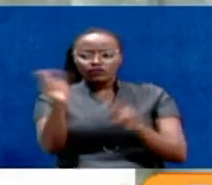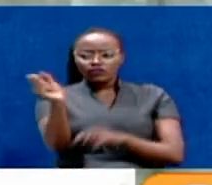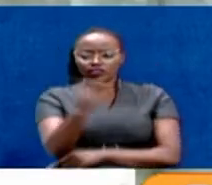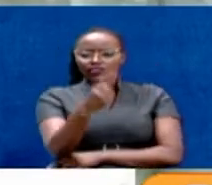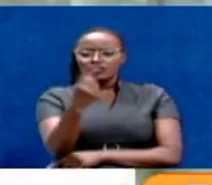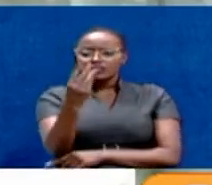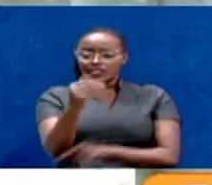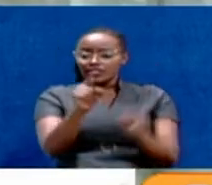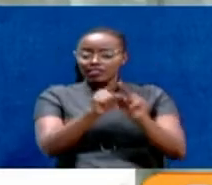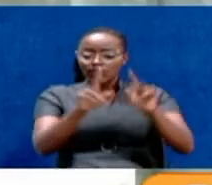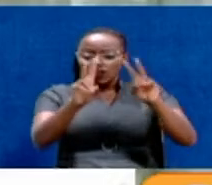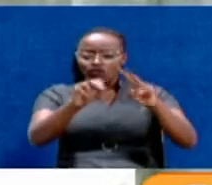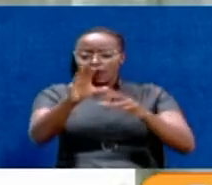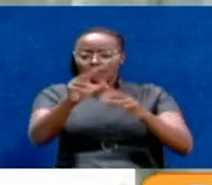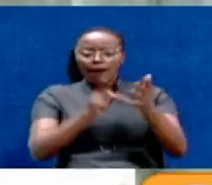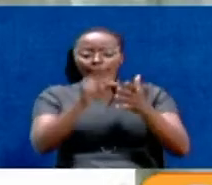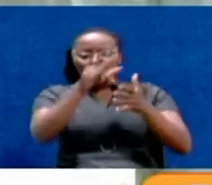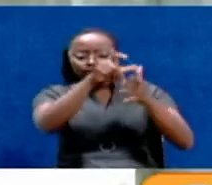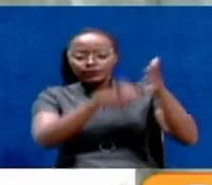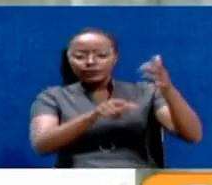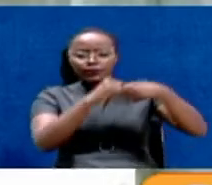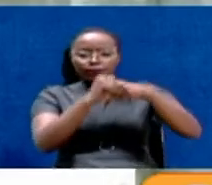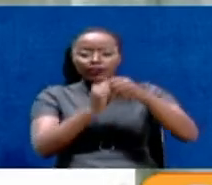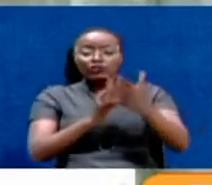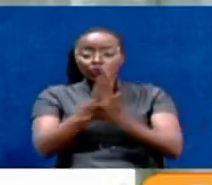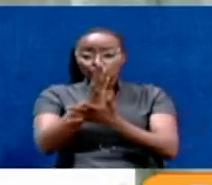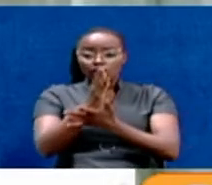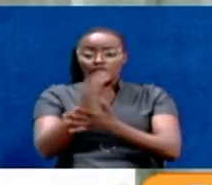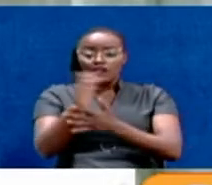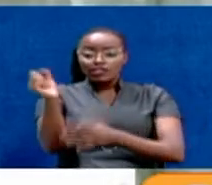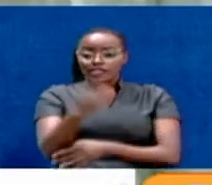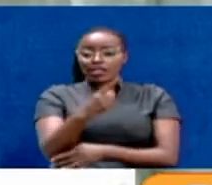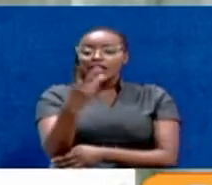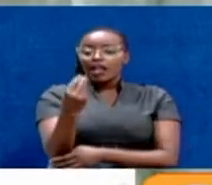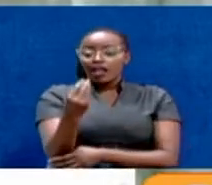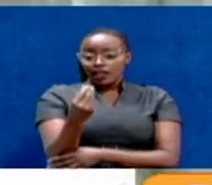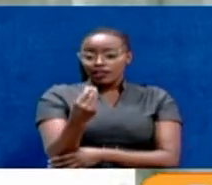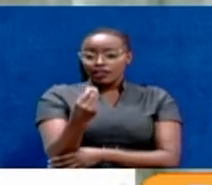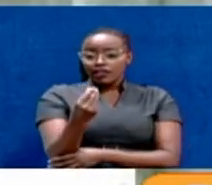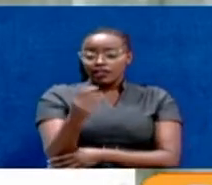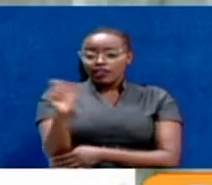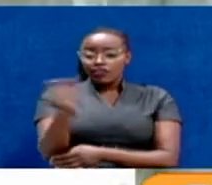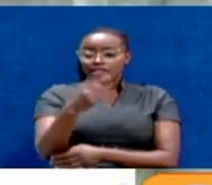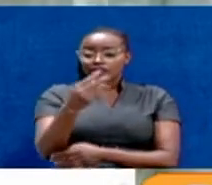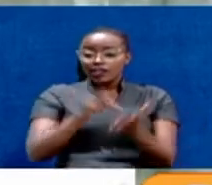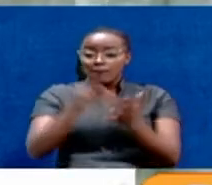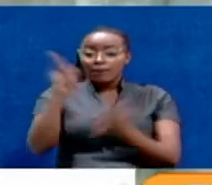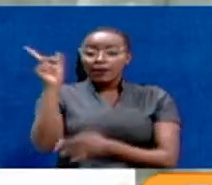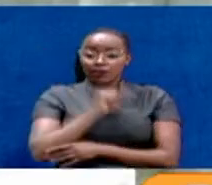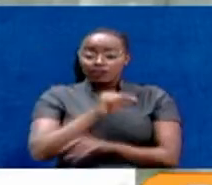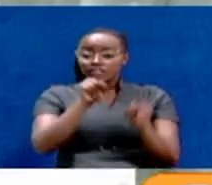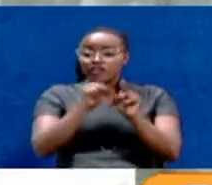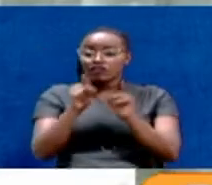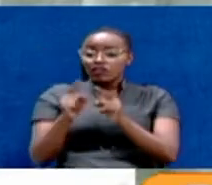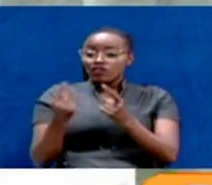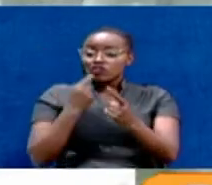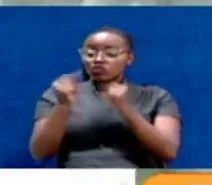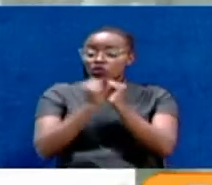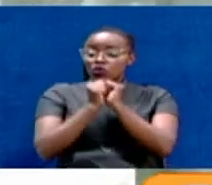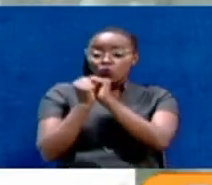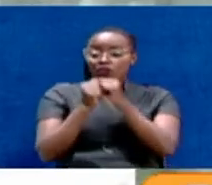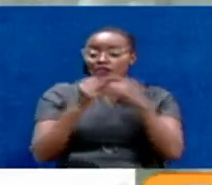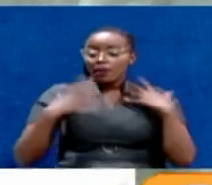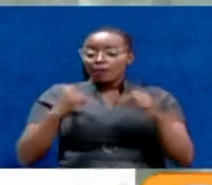salary, and checking their pay slip, and making sure that the salary are on the, they are paid, and also speaking to the